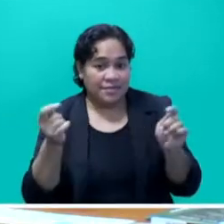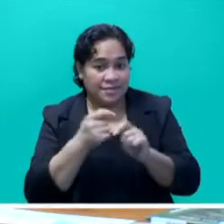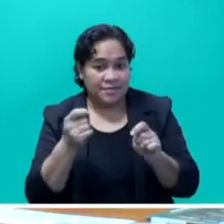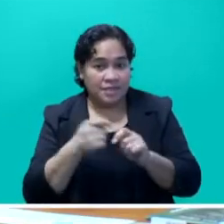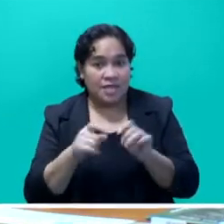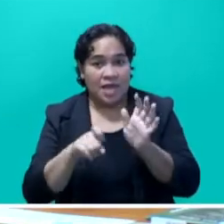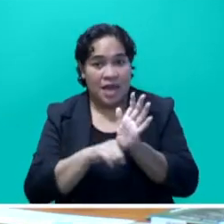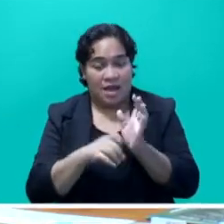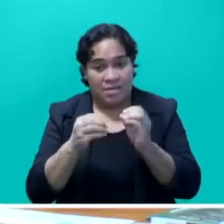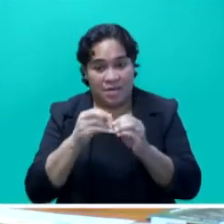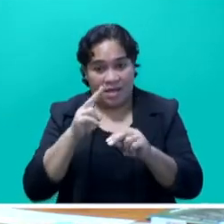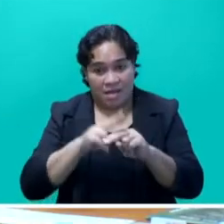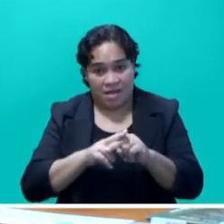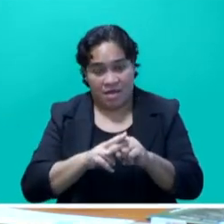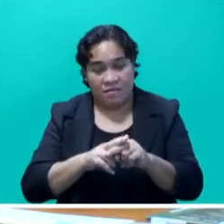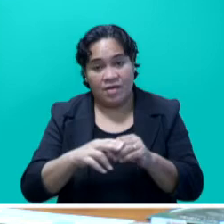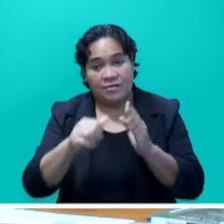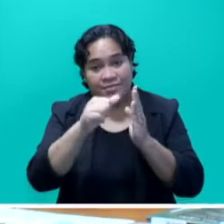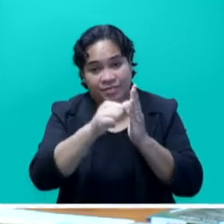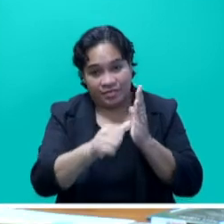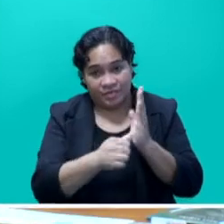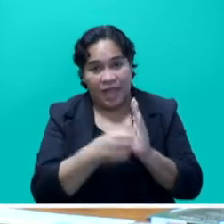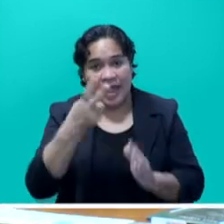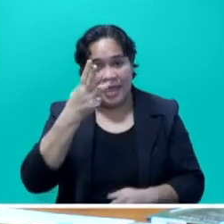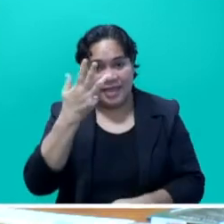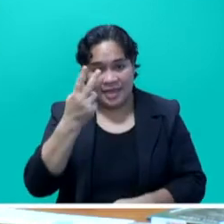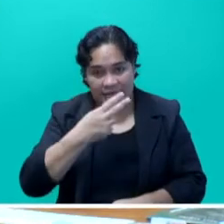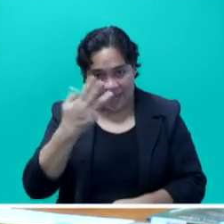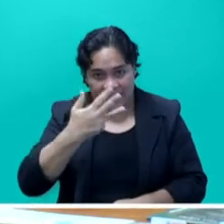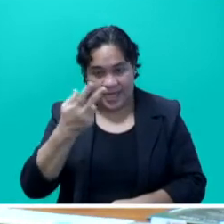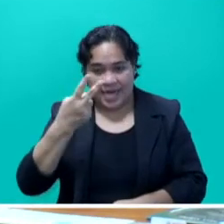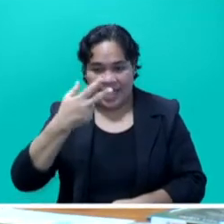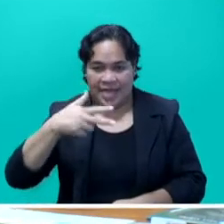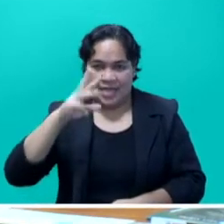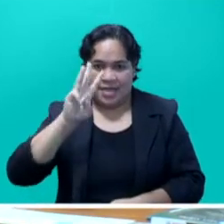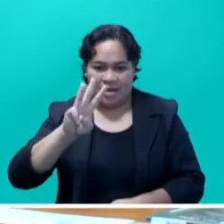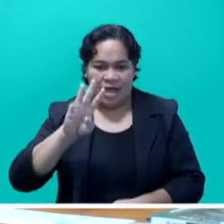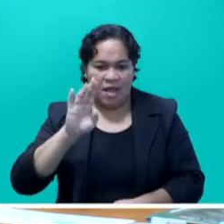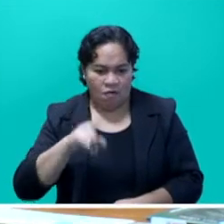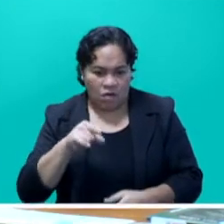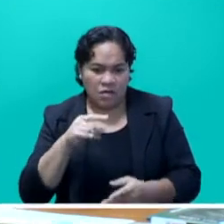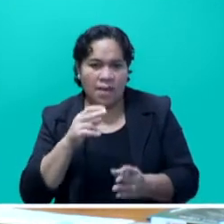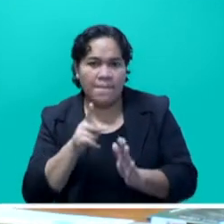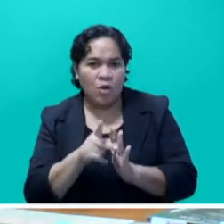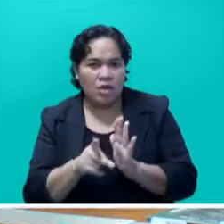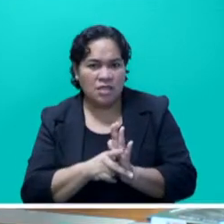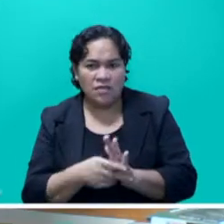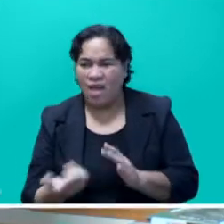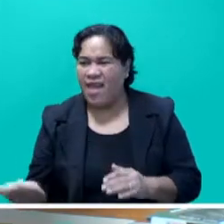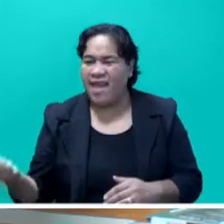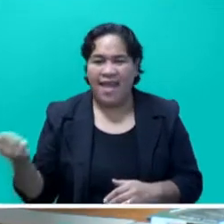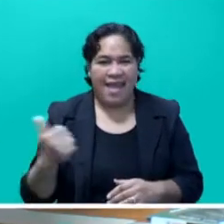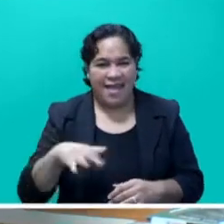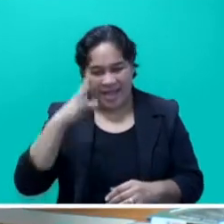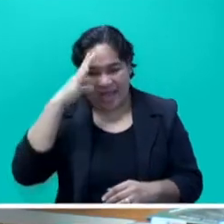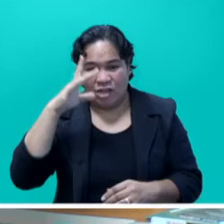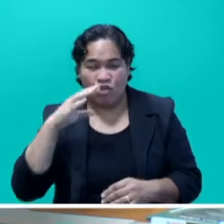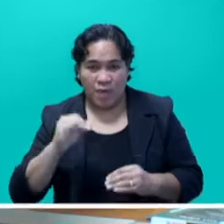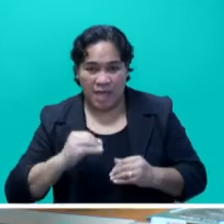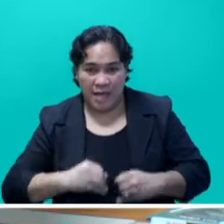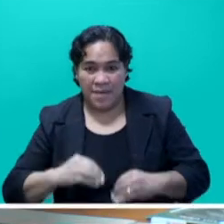of Fiji Act 1983. Mr. Speaker, sir, for the fiscal policies of any country to be